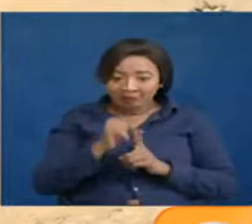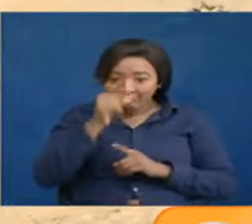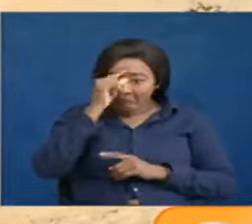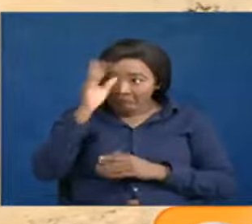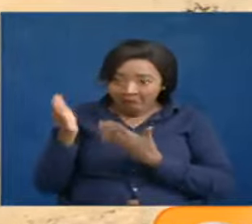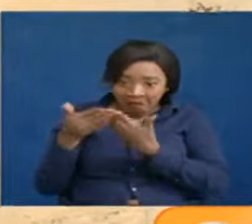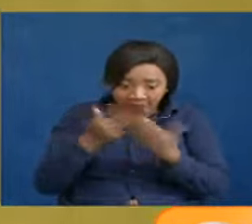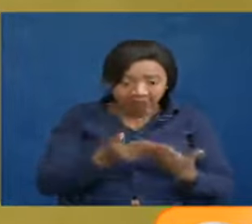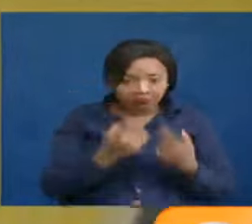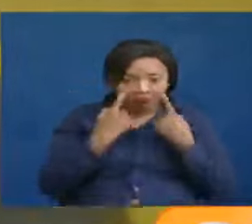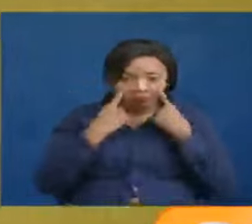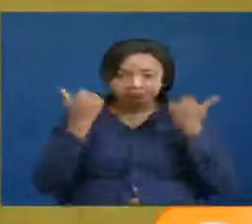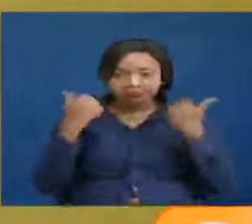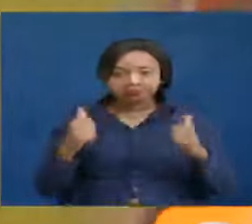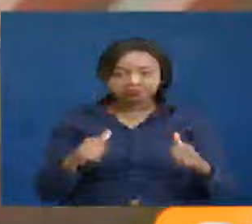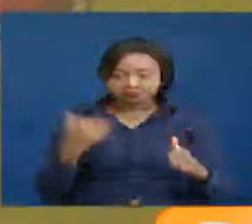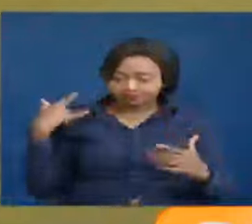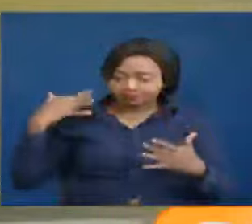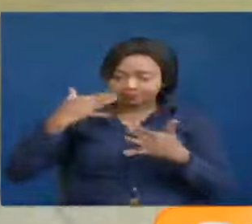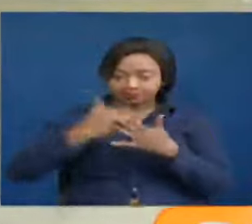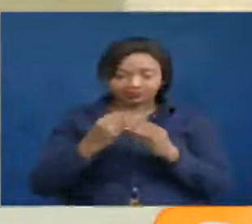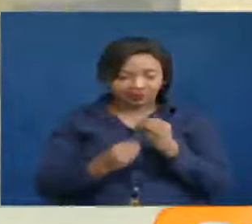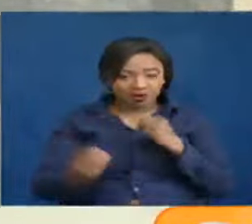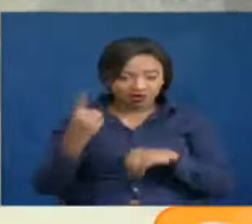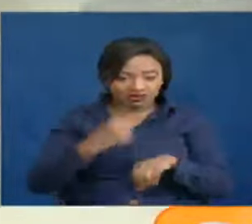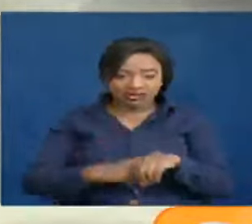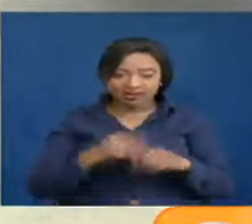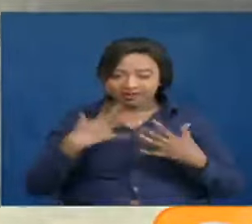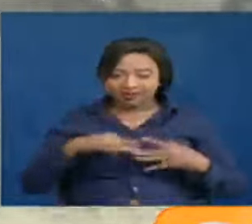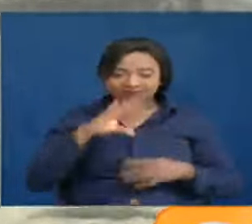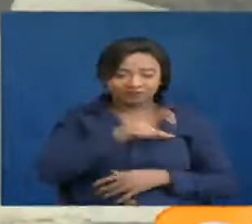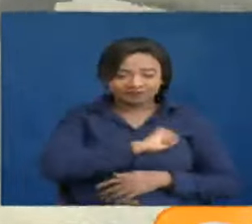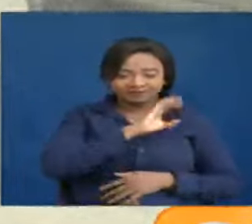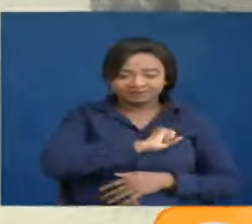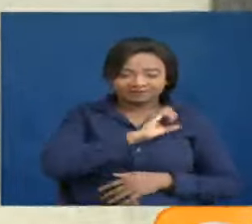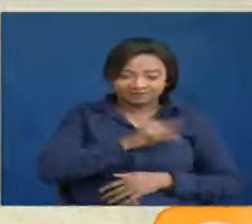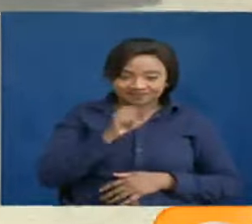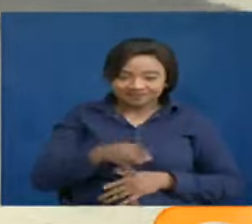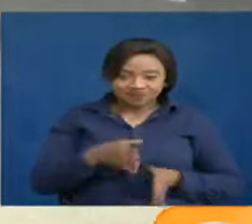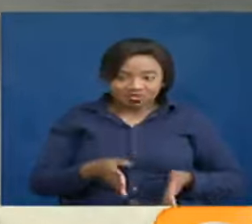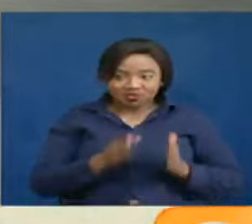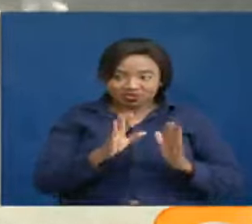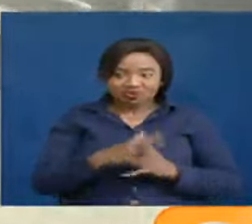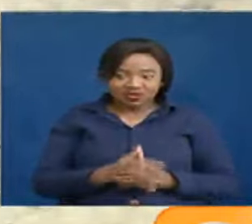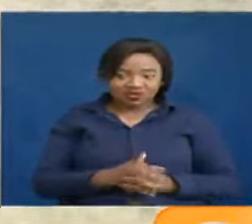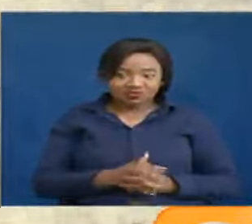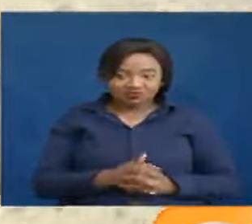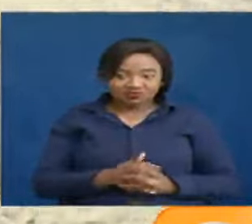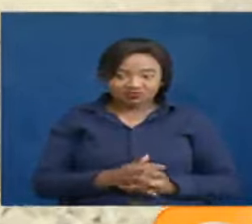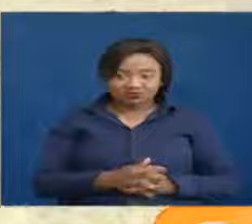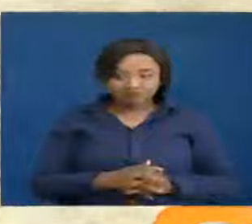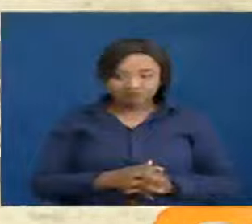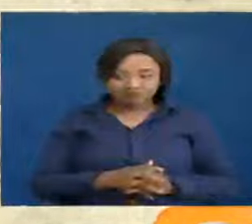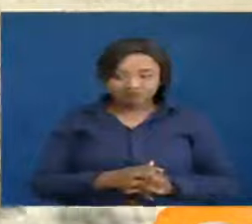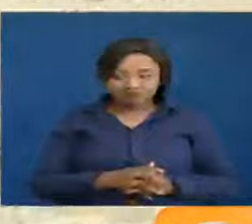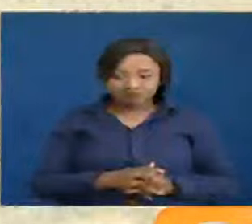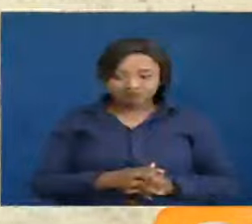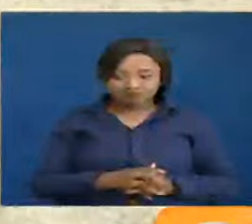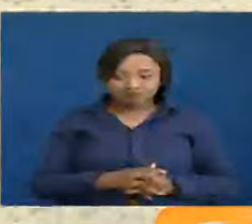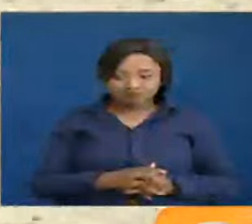the government. For years, motorists have endured the bumpy rides, as authorities seemingly turn a blind eye